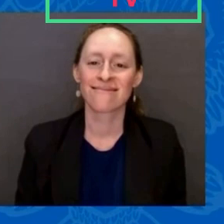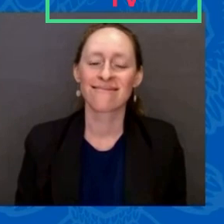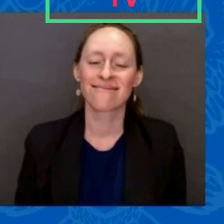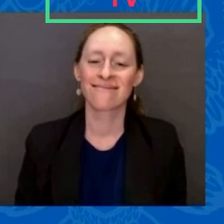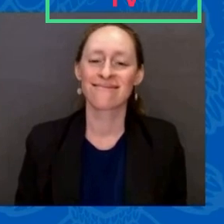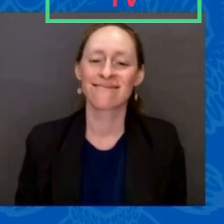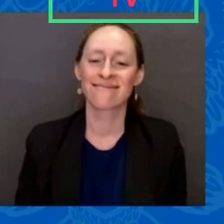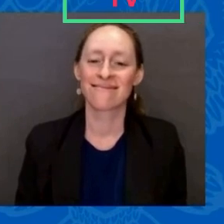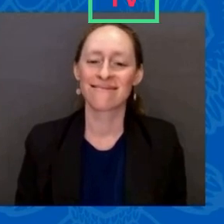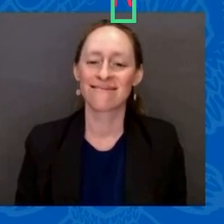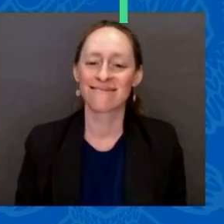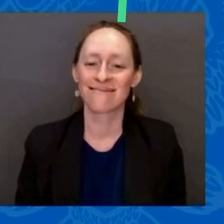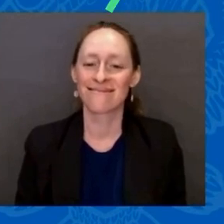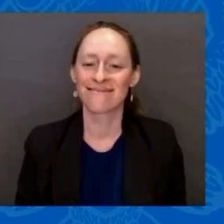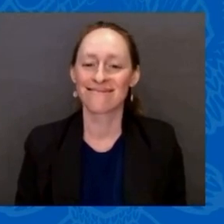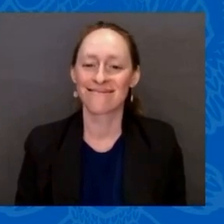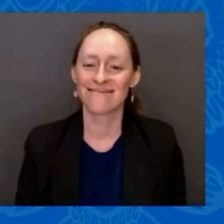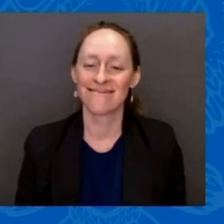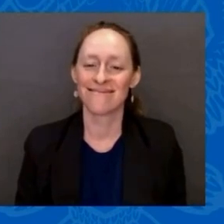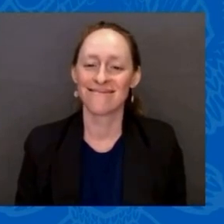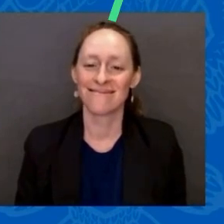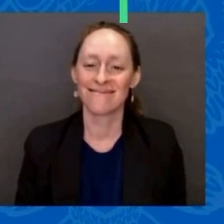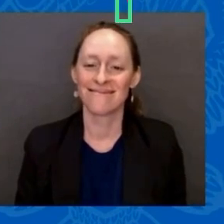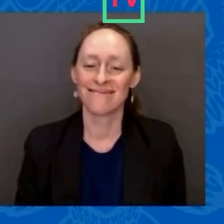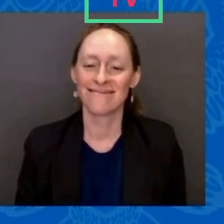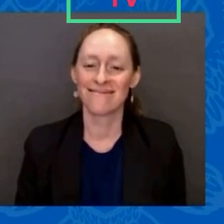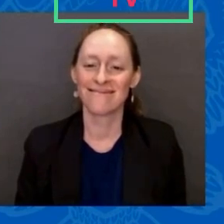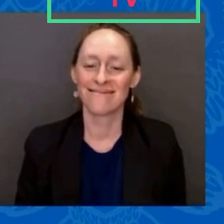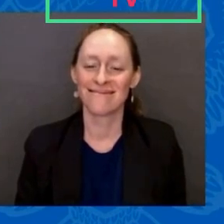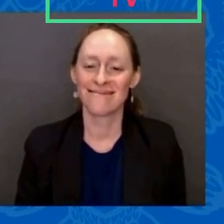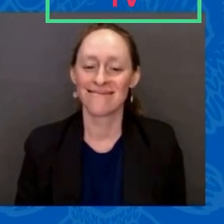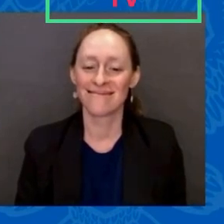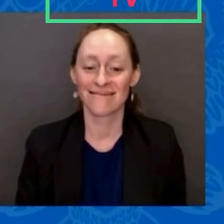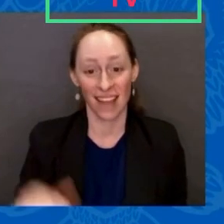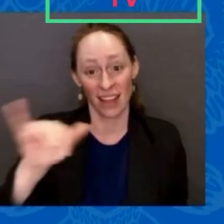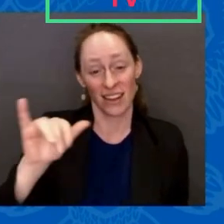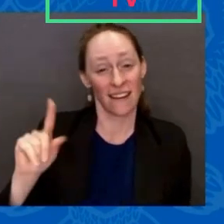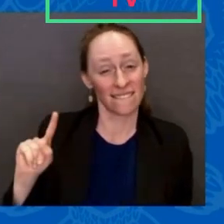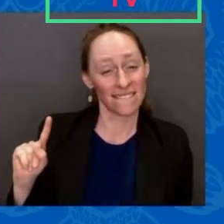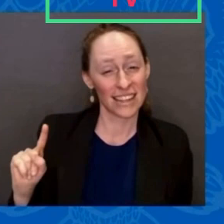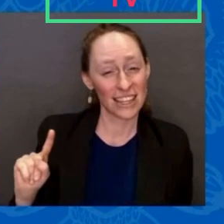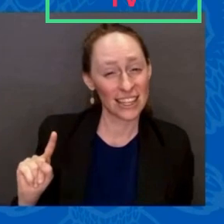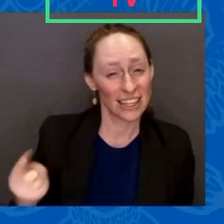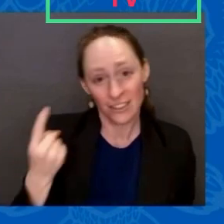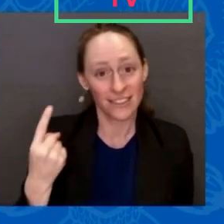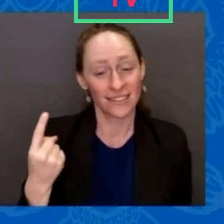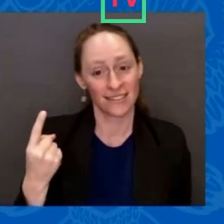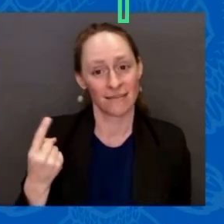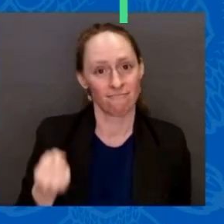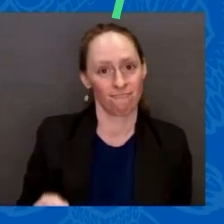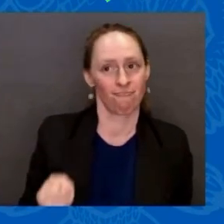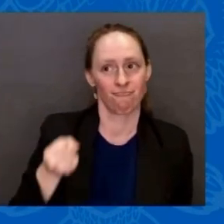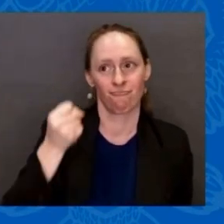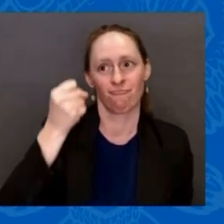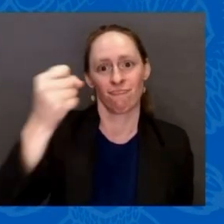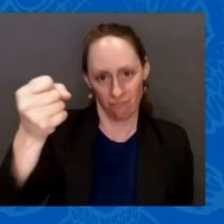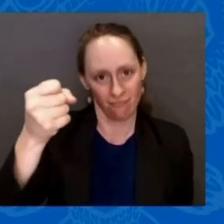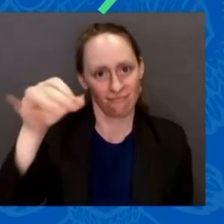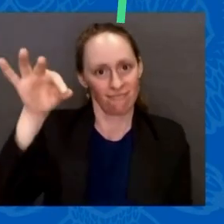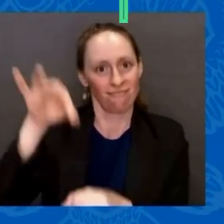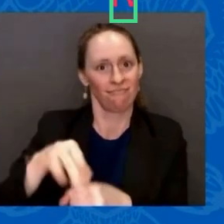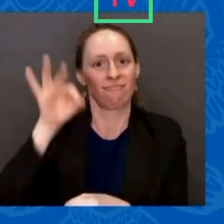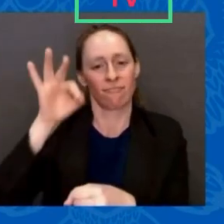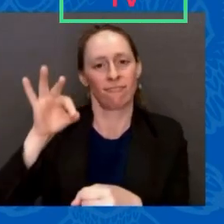Justice Ketanji Brown. I said I was going to put a black woman on the court, and he put her on the court for me. He put her on the court for